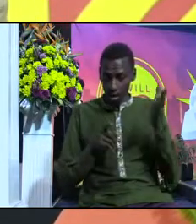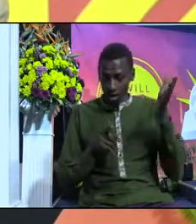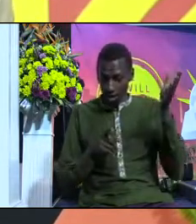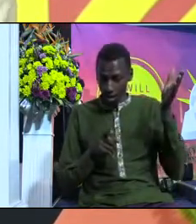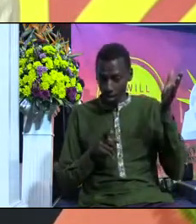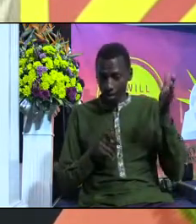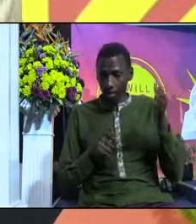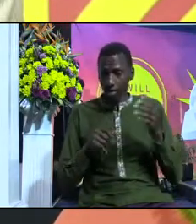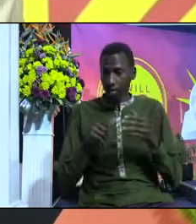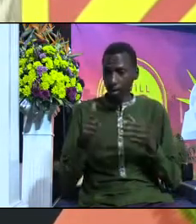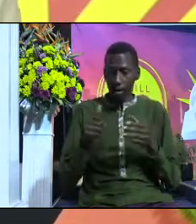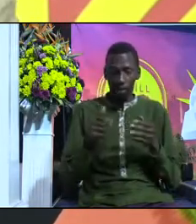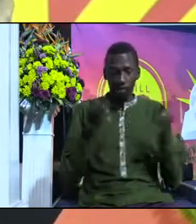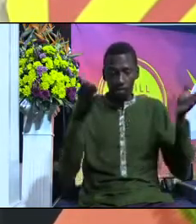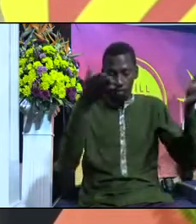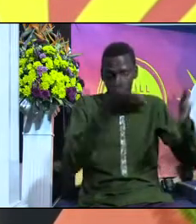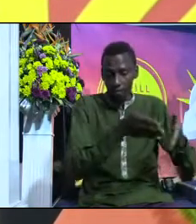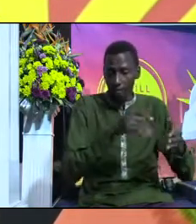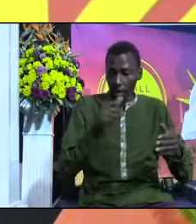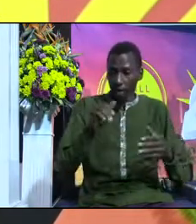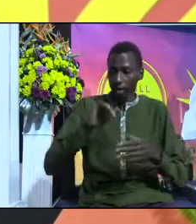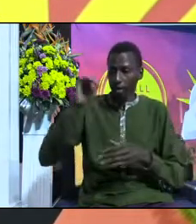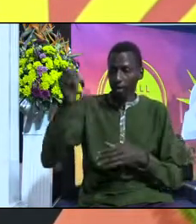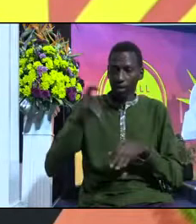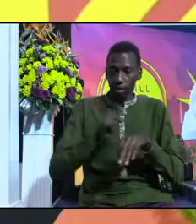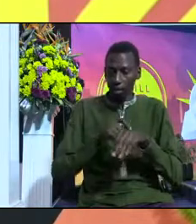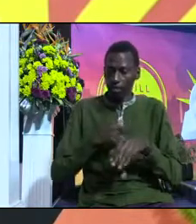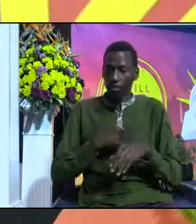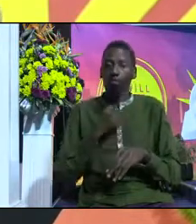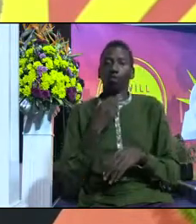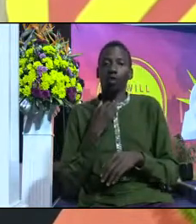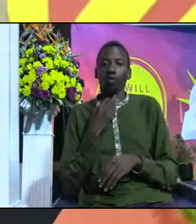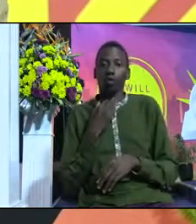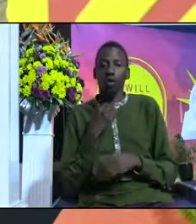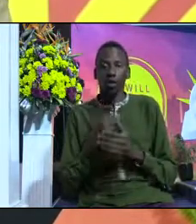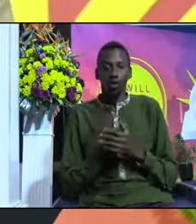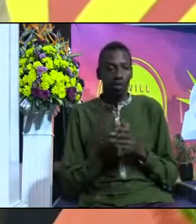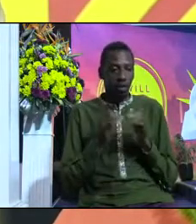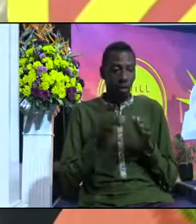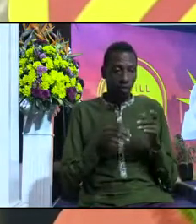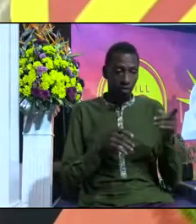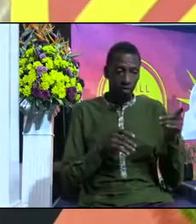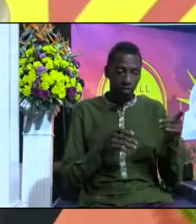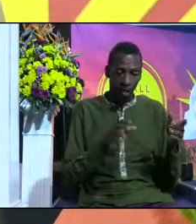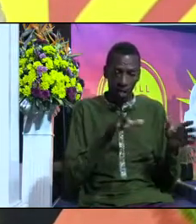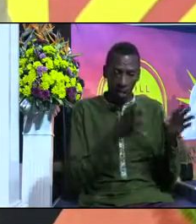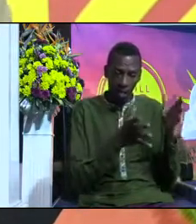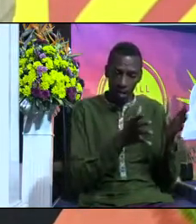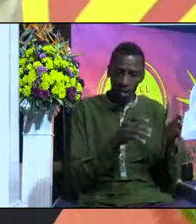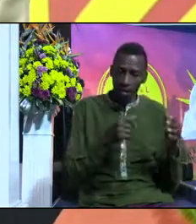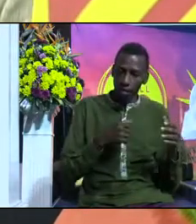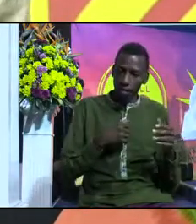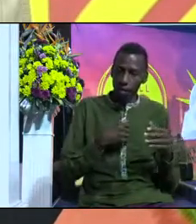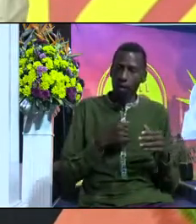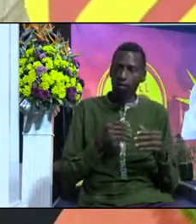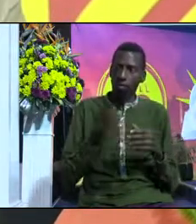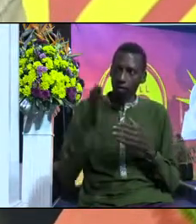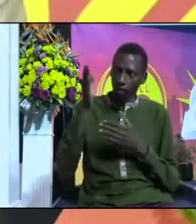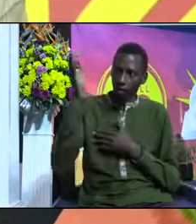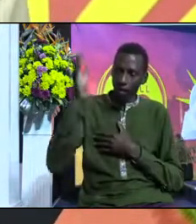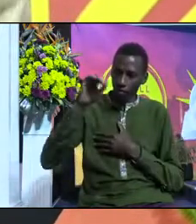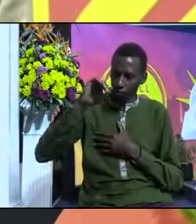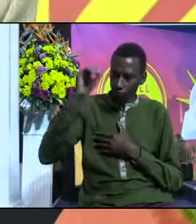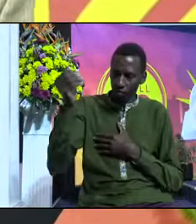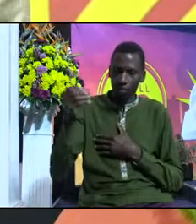and another one on the hill. And when I want some loving, if my valley don't do me right, I got my